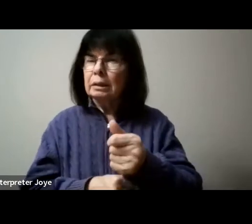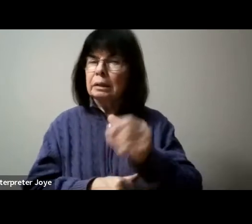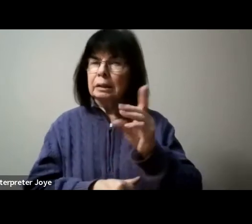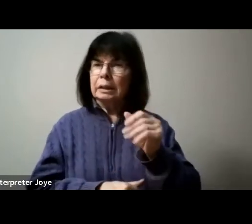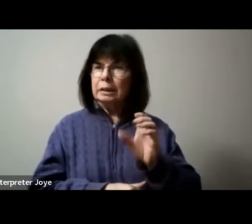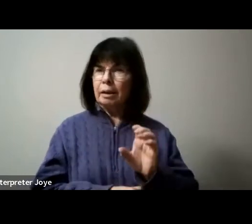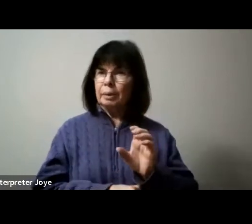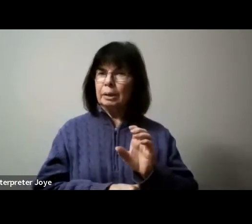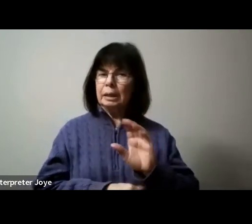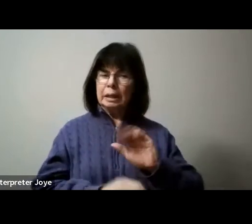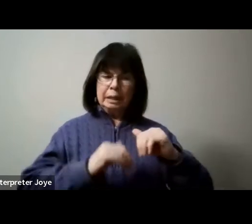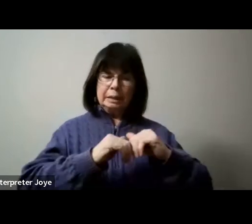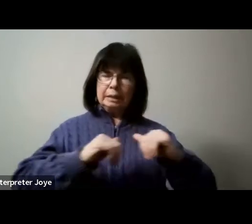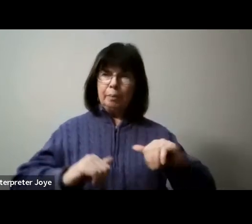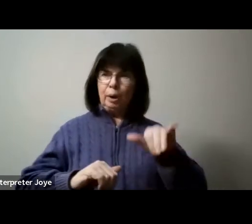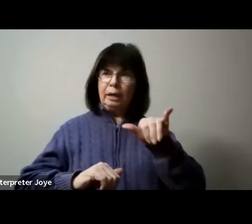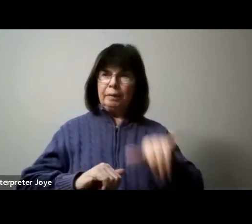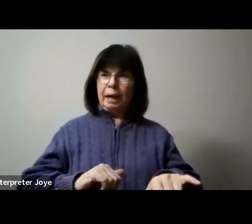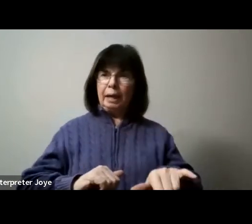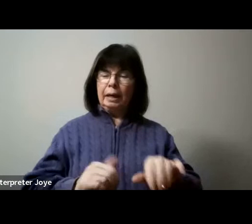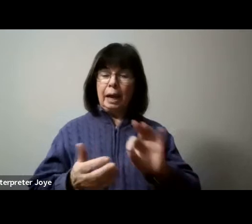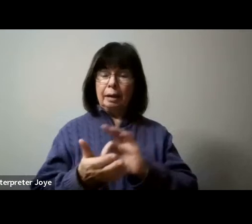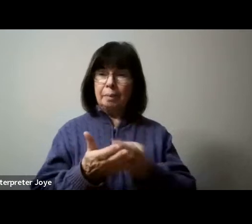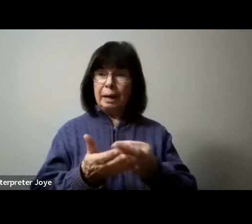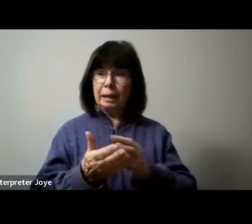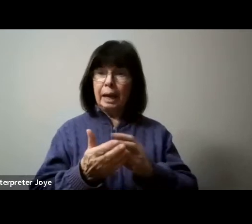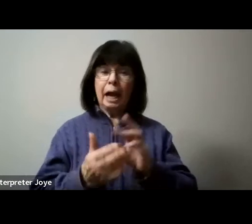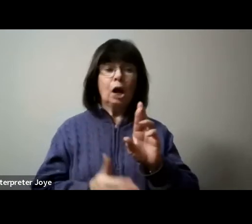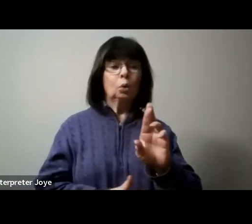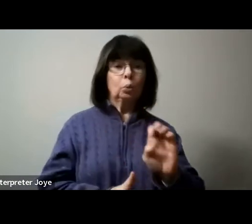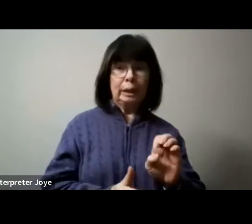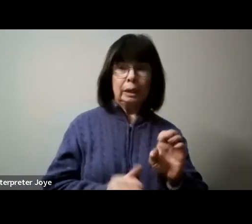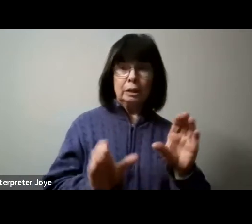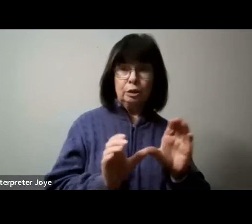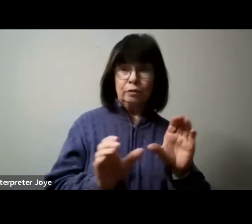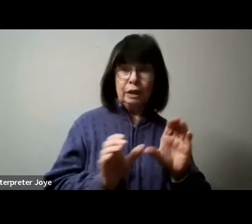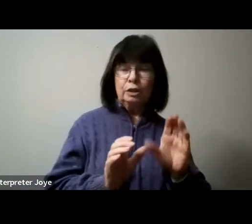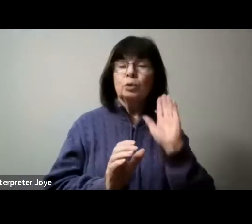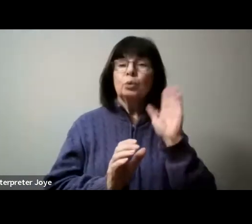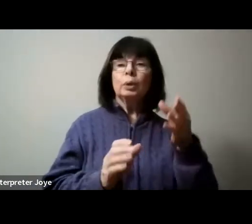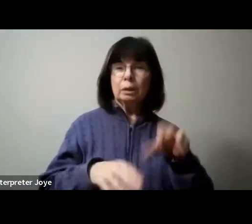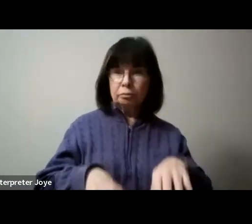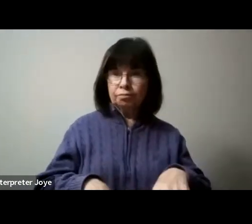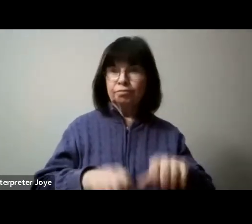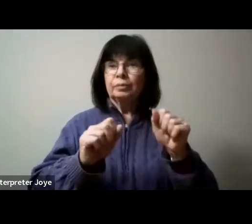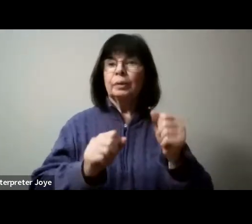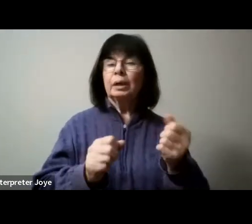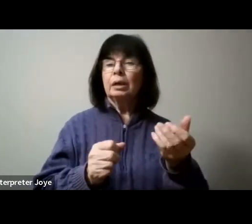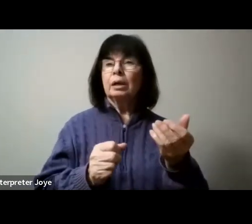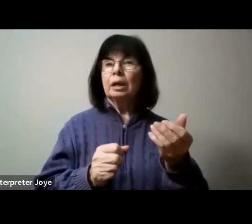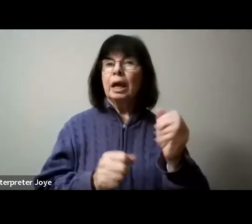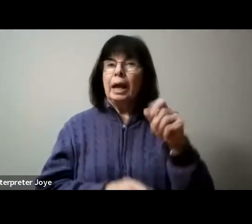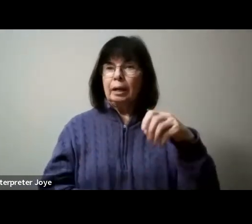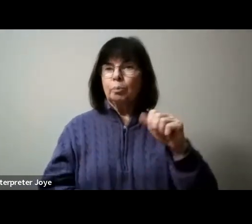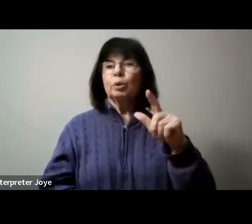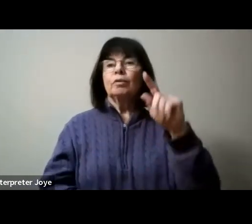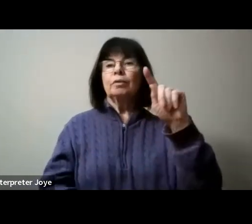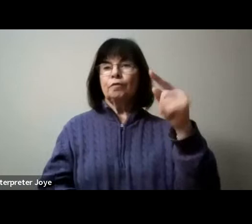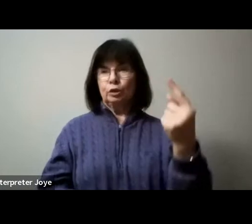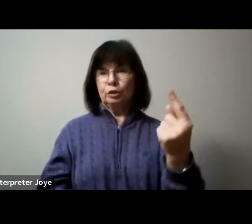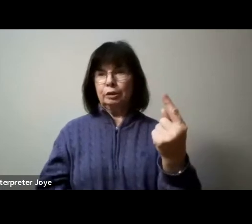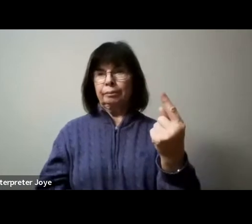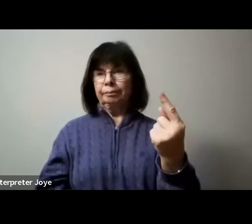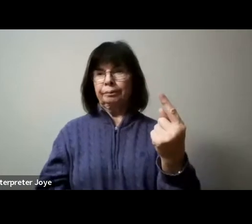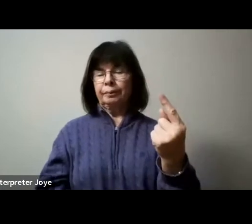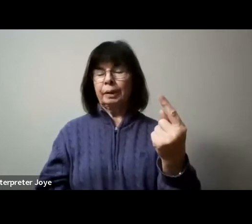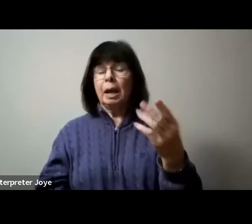date. And Medi-Cal recertifications are going to resume in the end of on April 1st. My